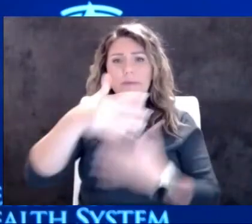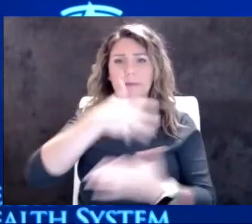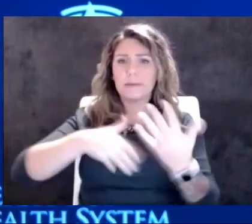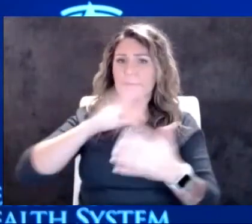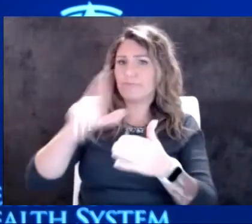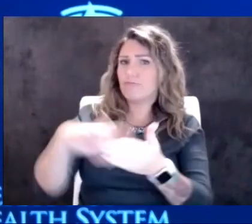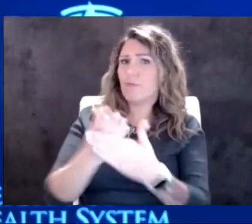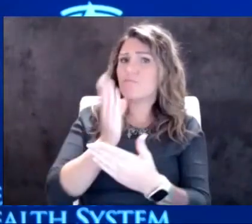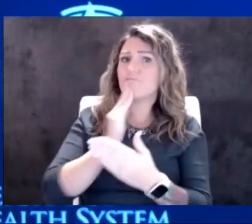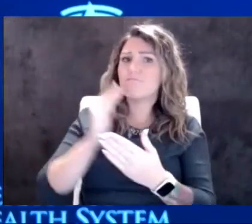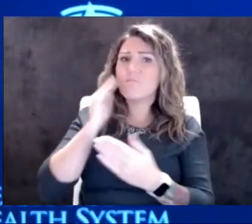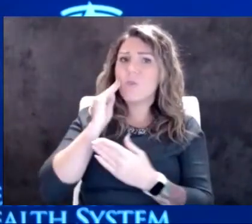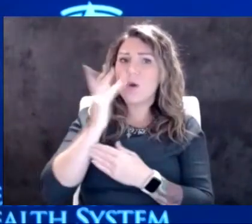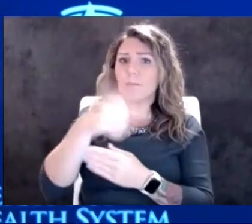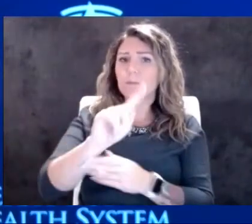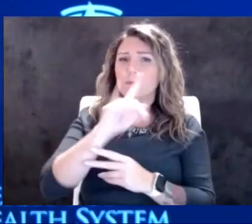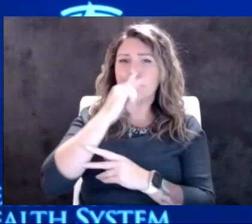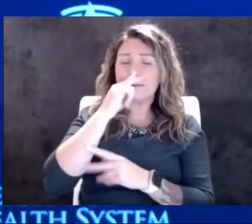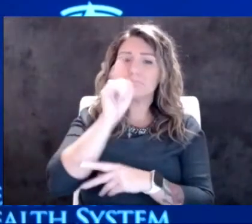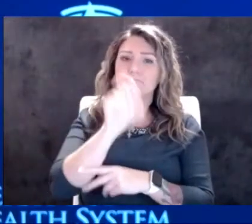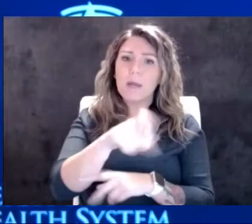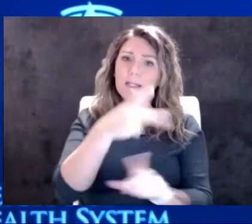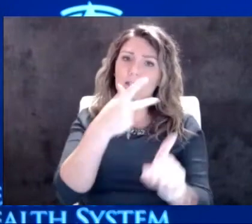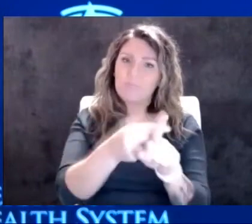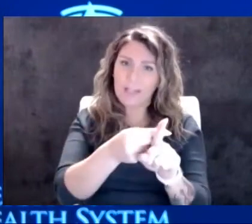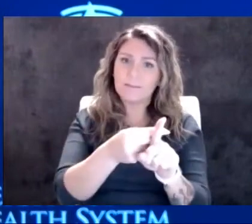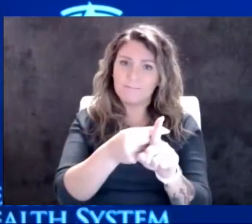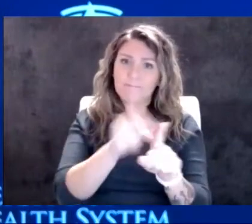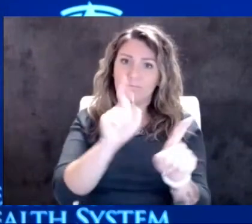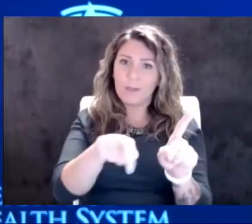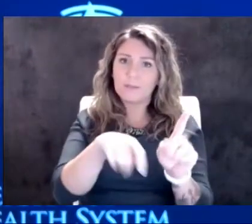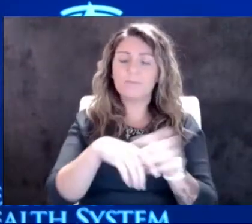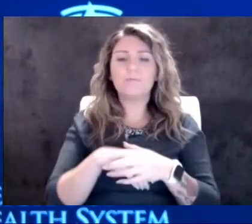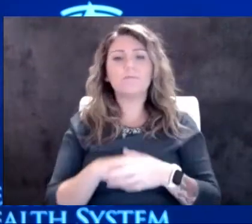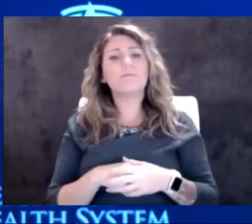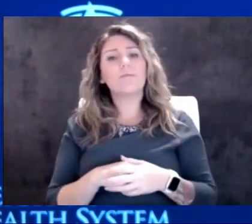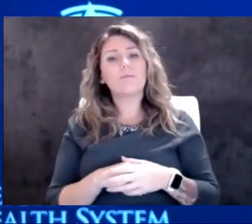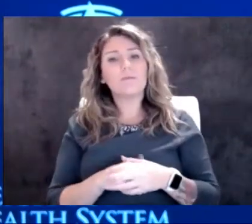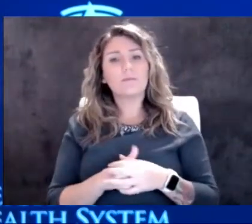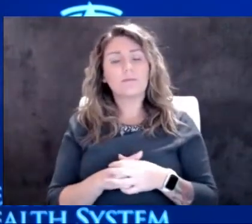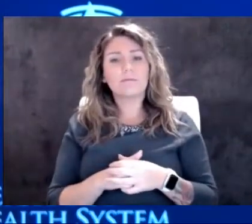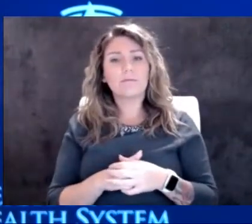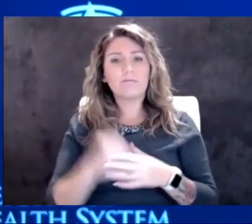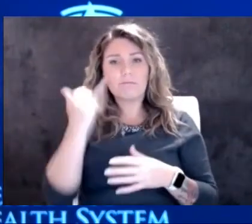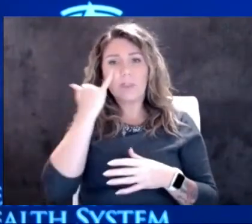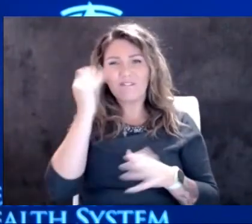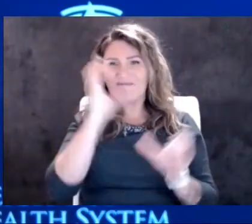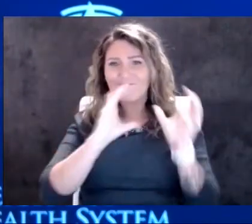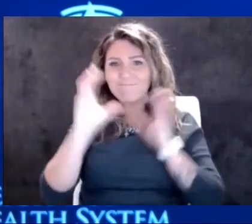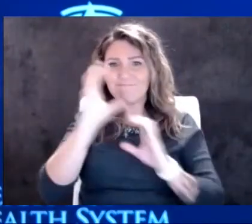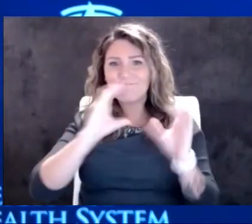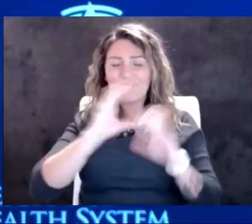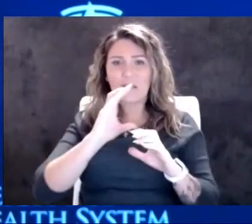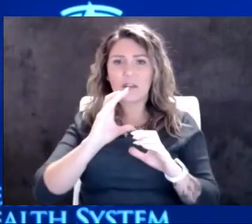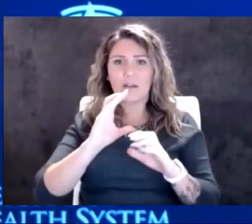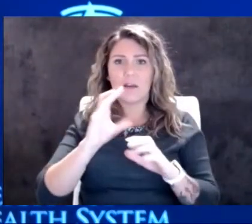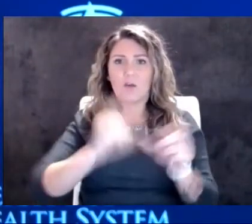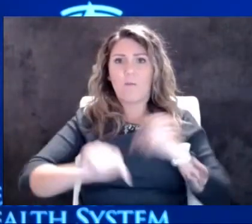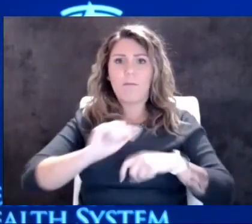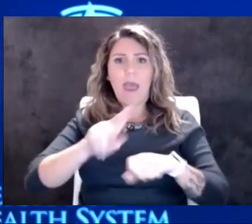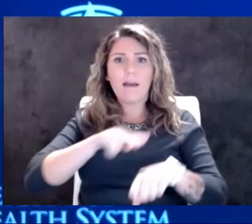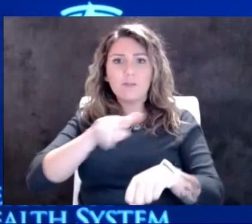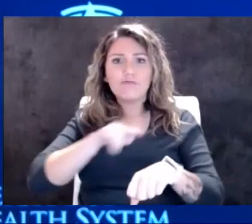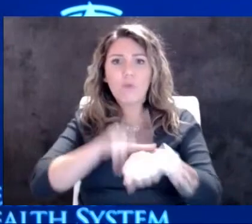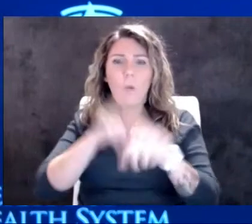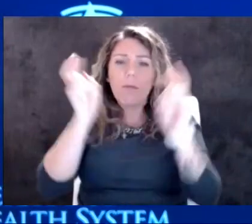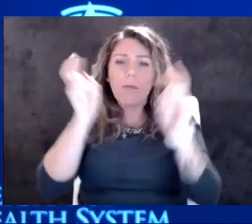be vaccinated. So I think, if we want to seek this return to normalcy, I'm sure not wearing